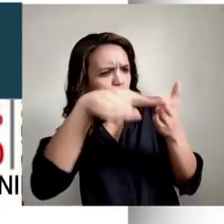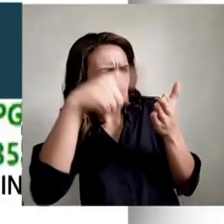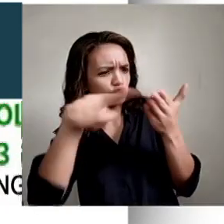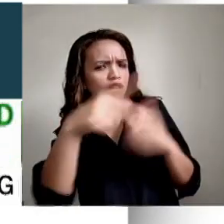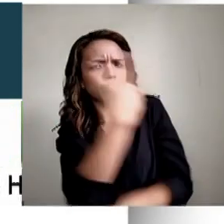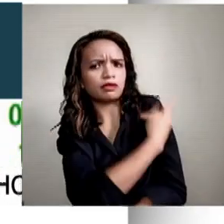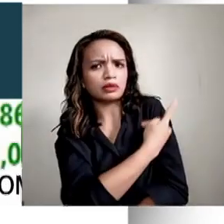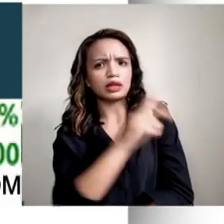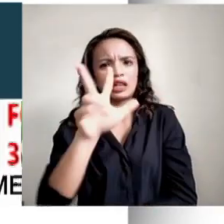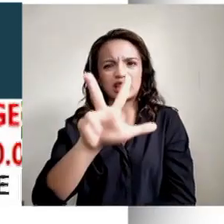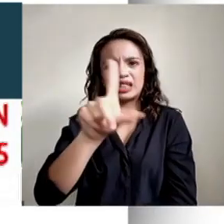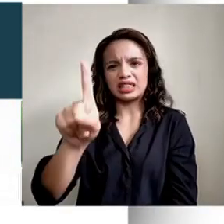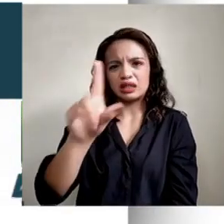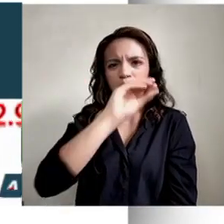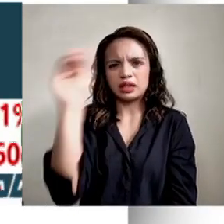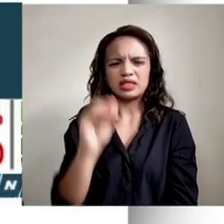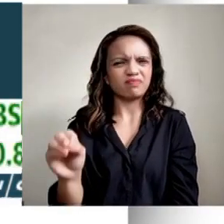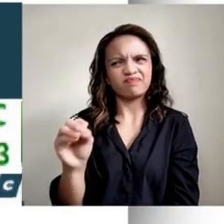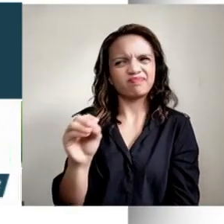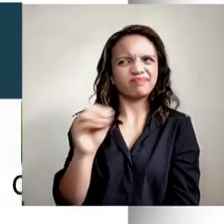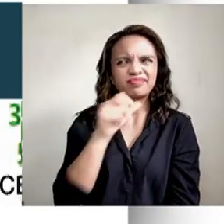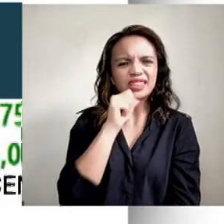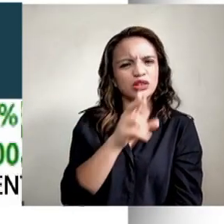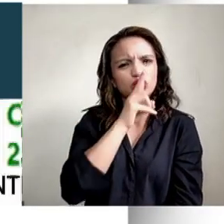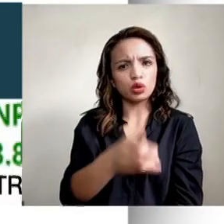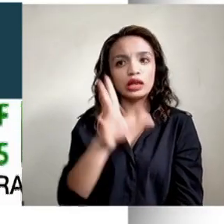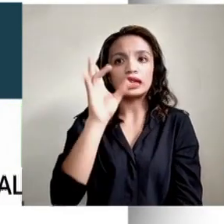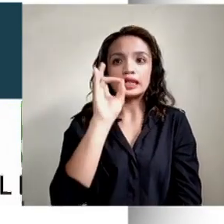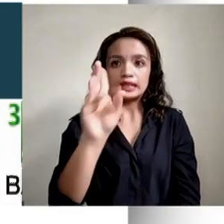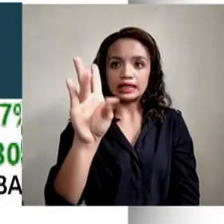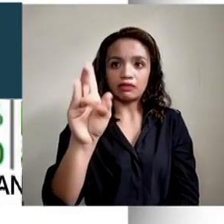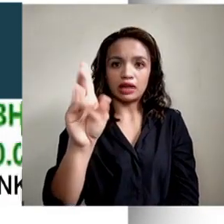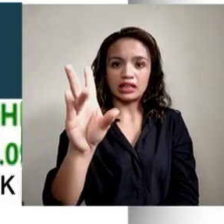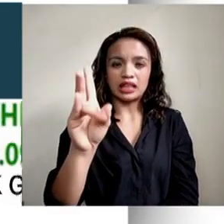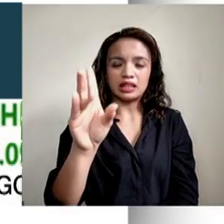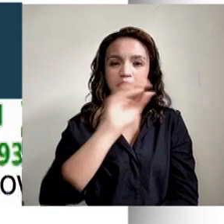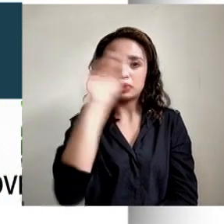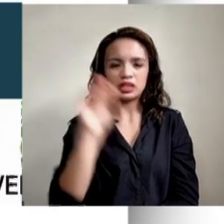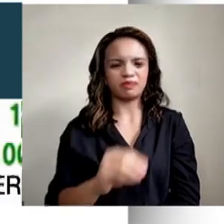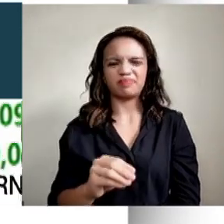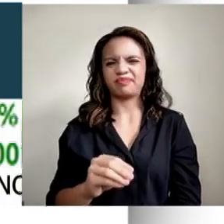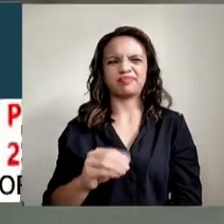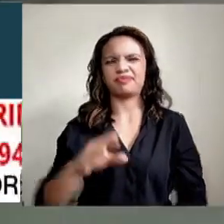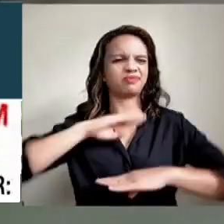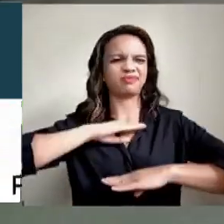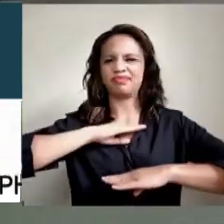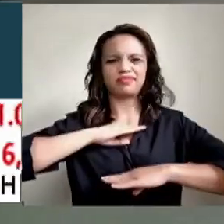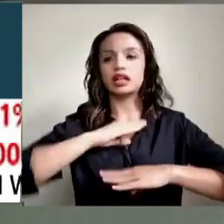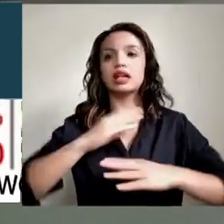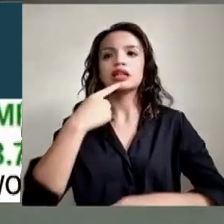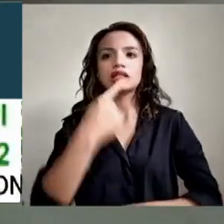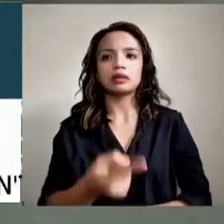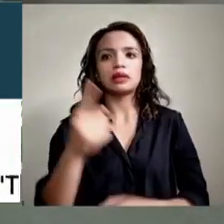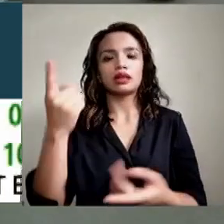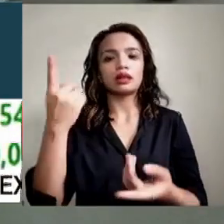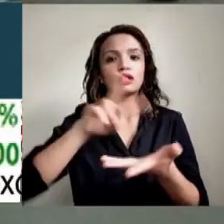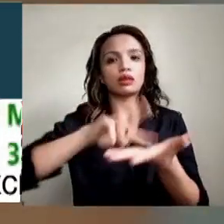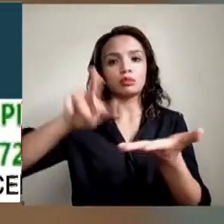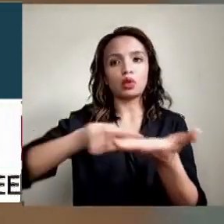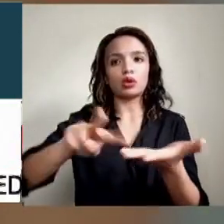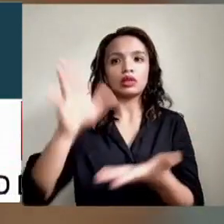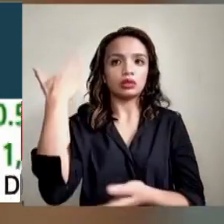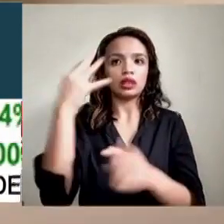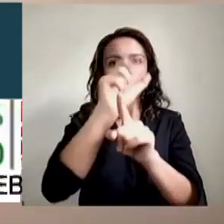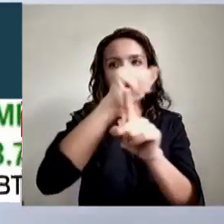31% are uncertain, while 17% are not confident. The poll was conducted from April 28 to May 2.